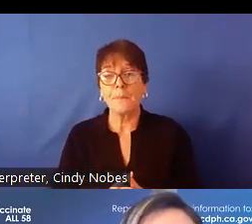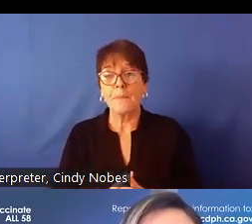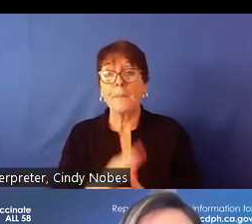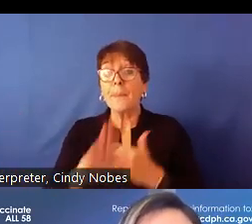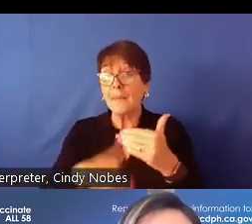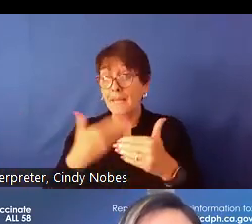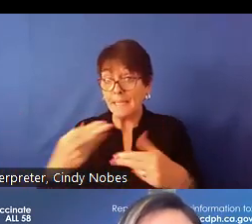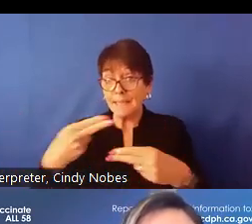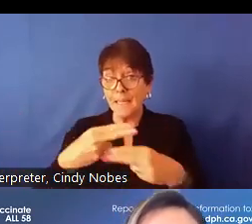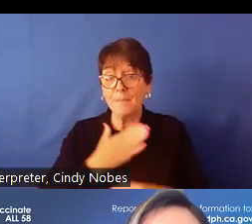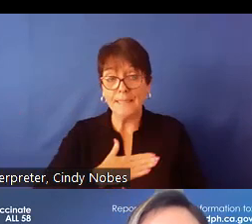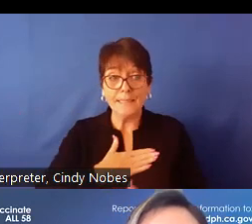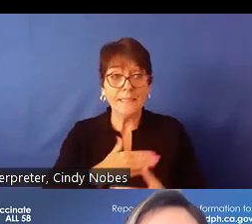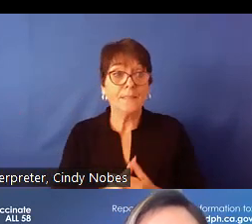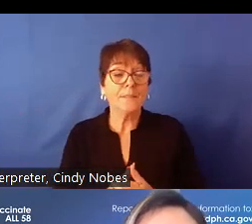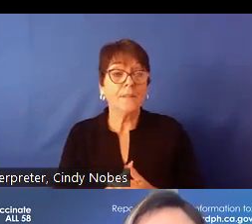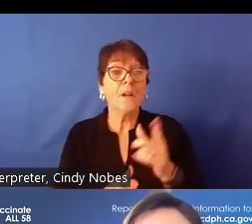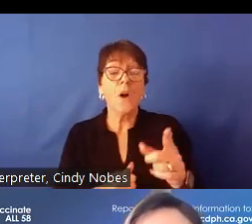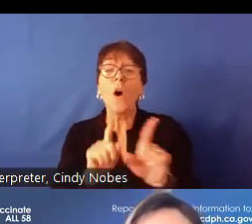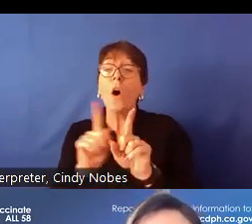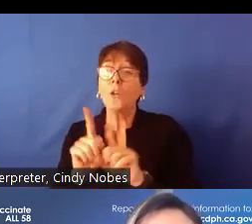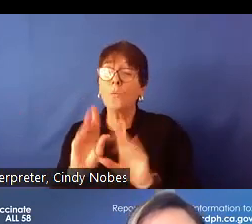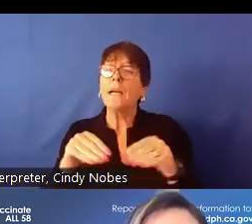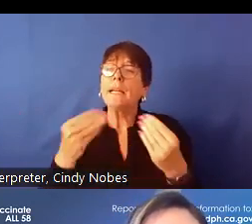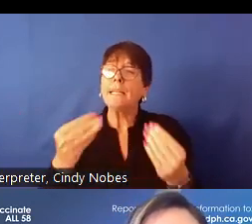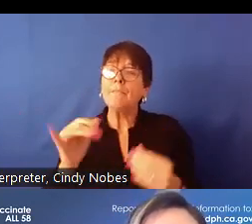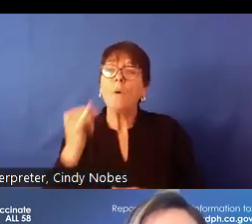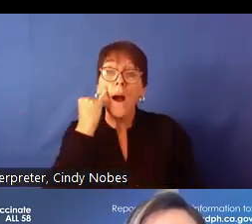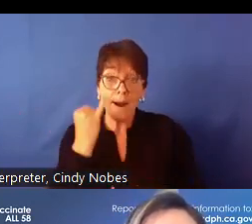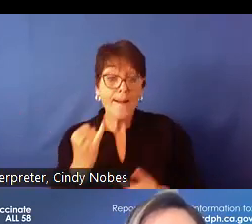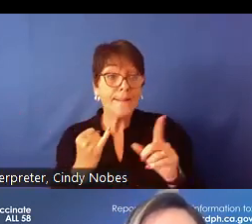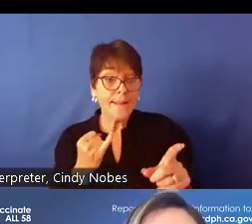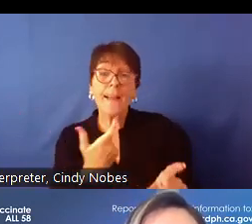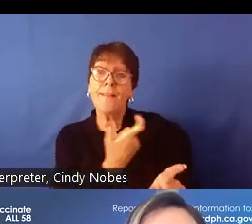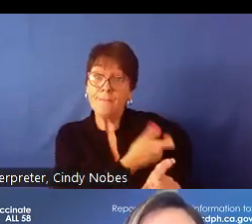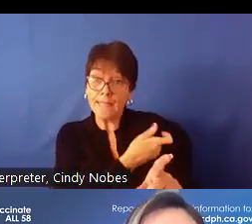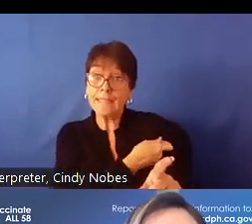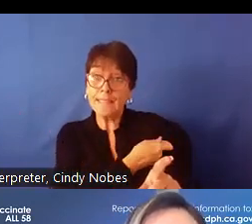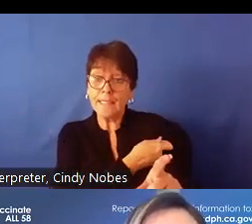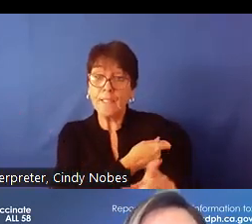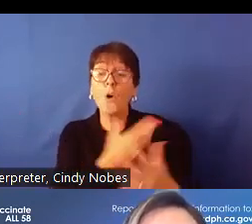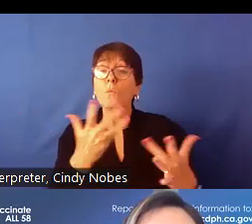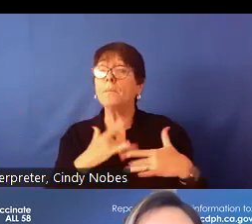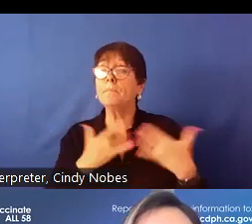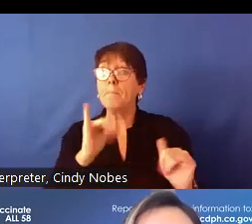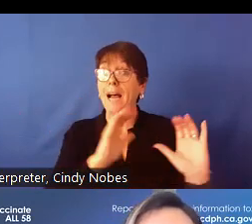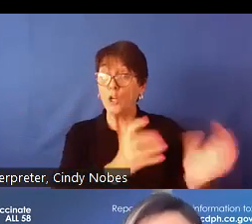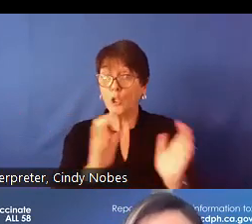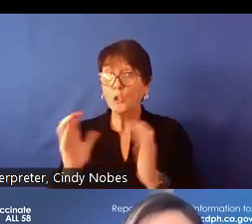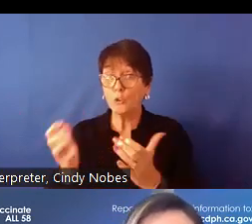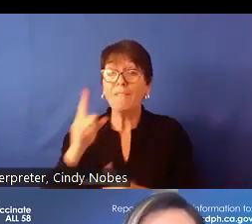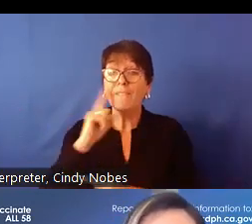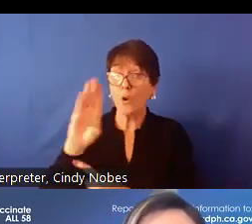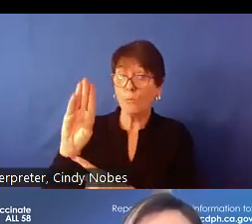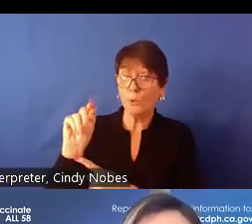Next slide, please. Also wanted to give a quick snapshot of vaccination status by group for